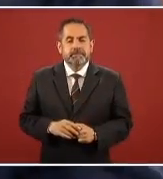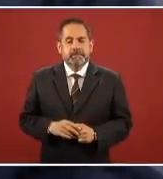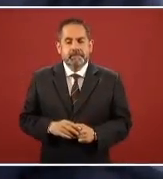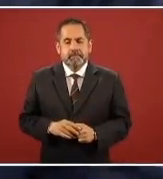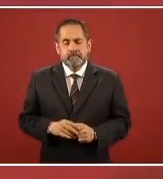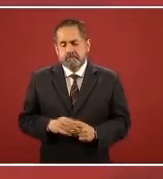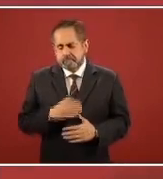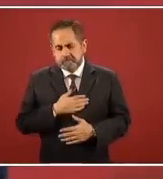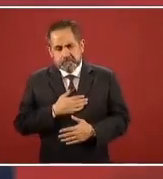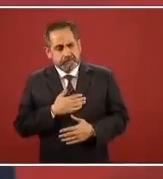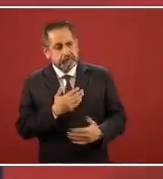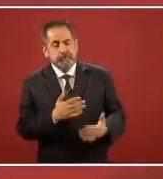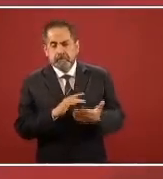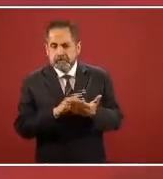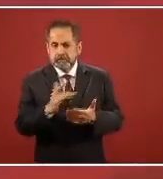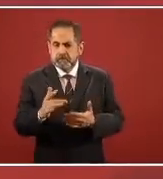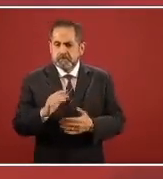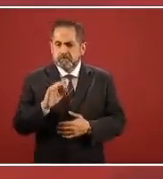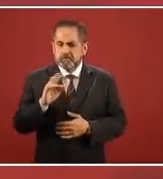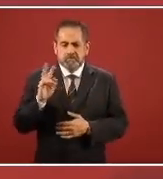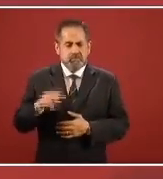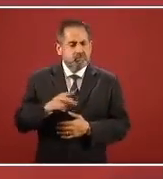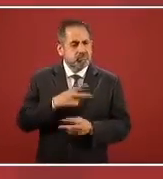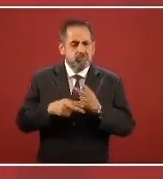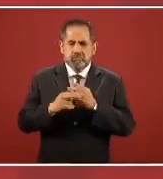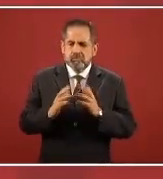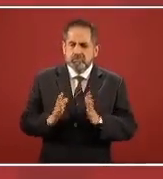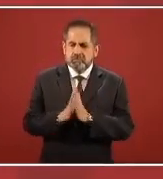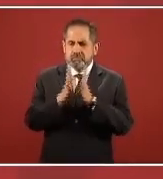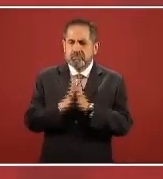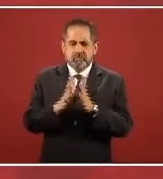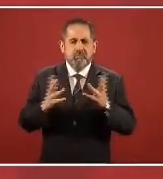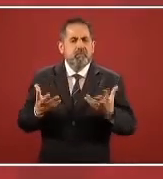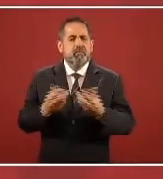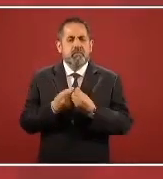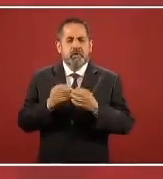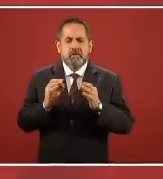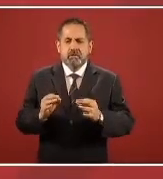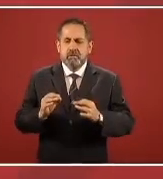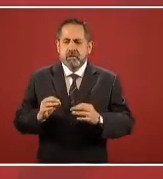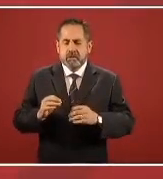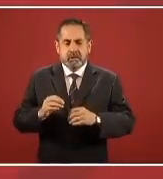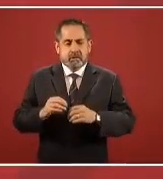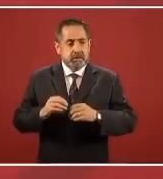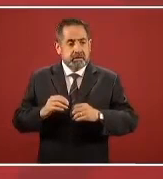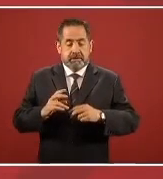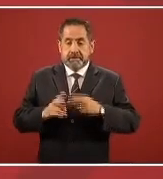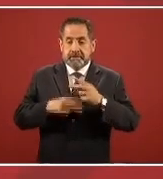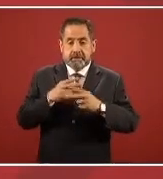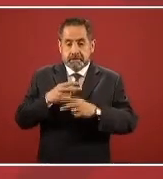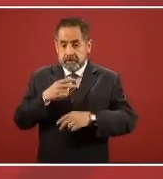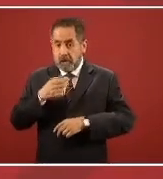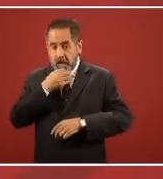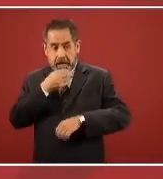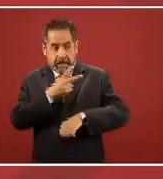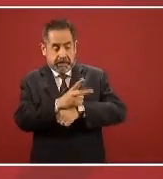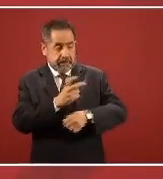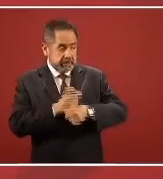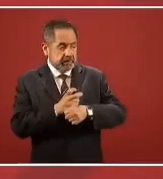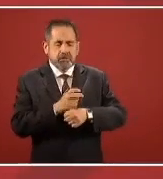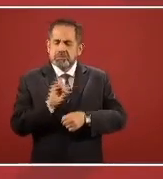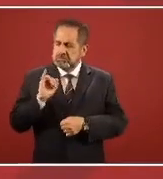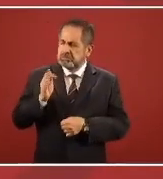les agradecemos por participar, por acudir a la convocatoria.